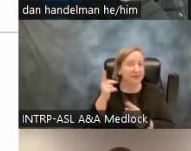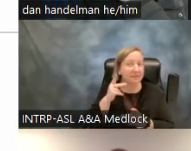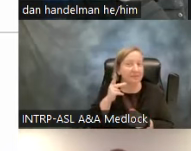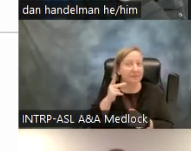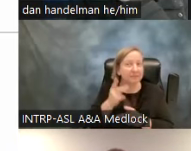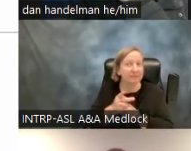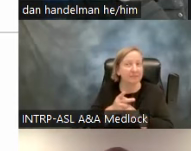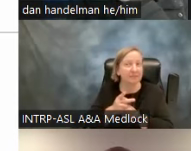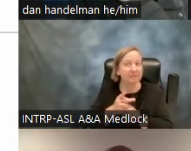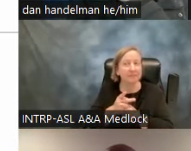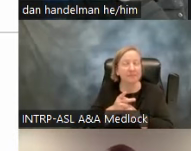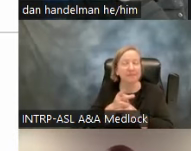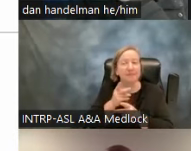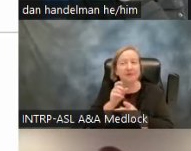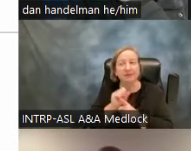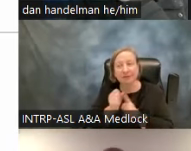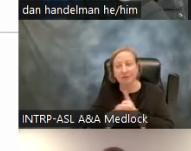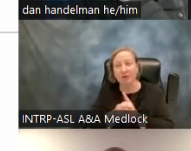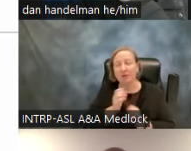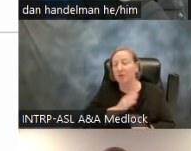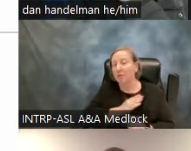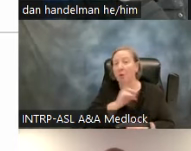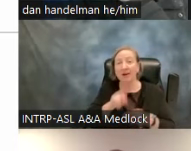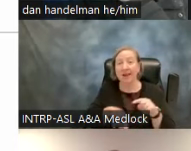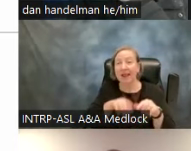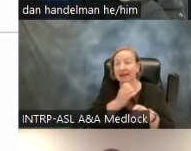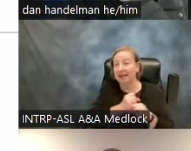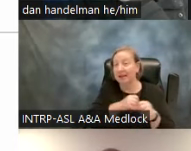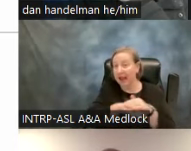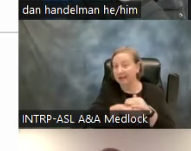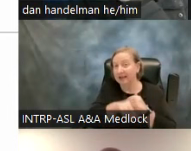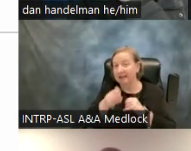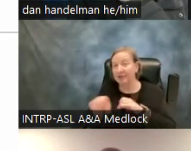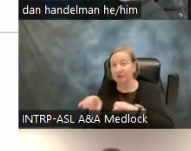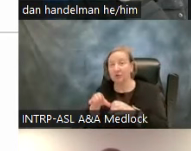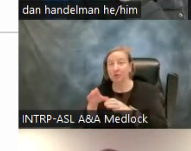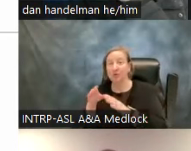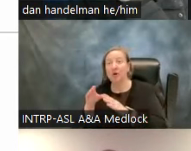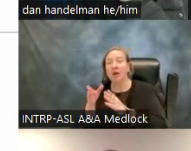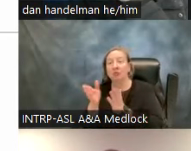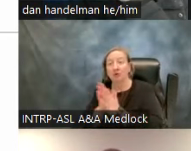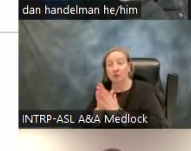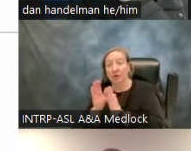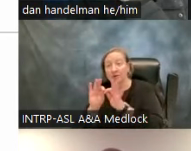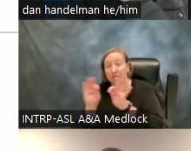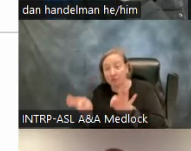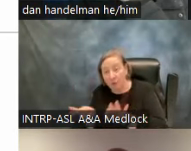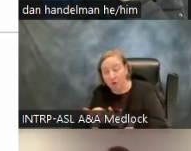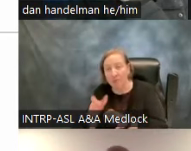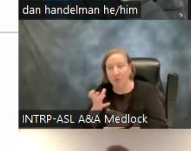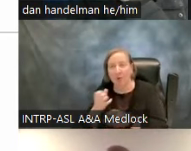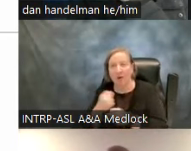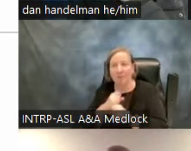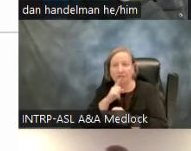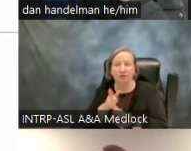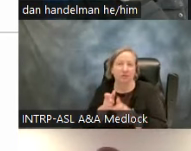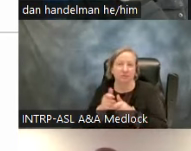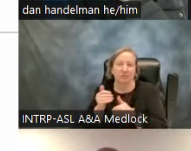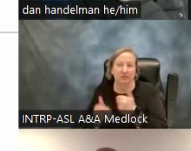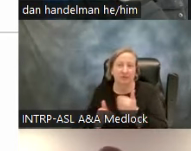that the board cannot have access to for some reason and needs to be done in a request form, we'd want to make sure it's expedited in a certain